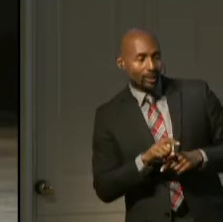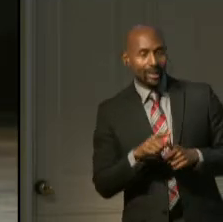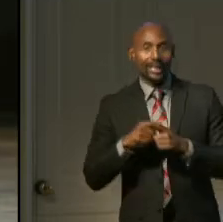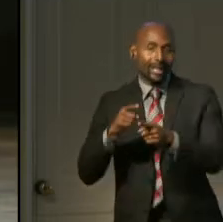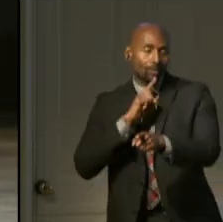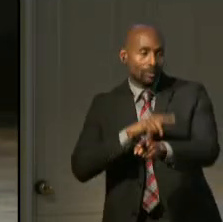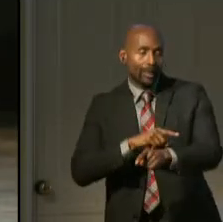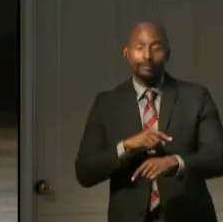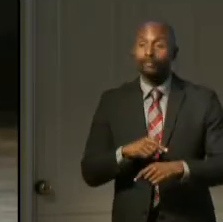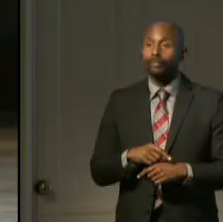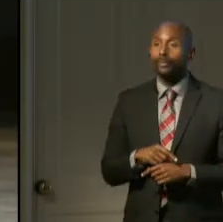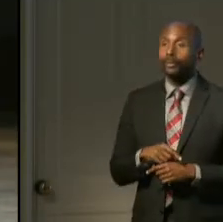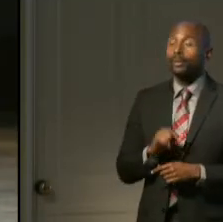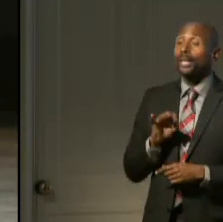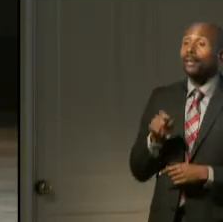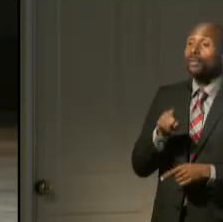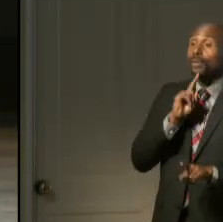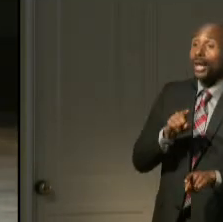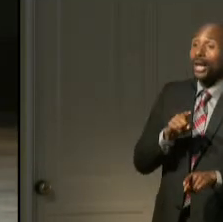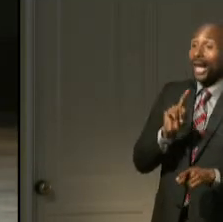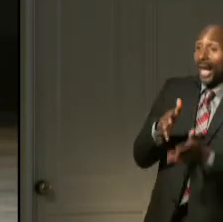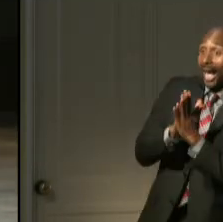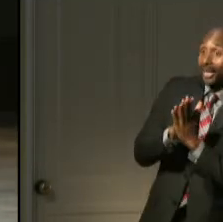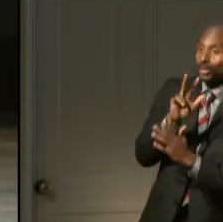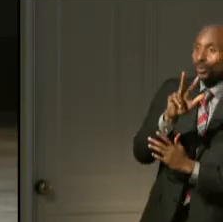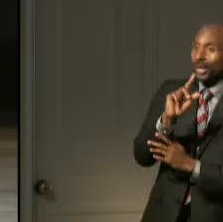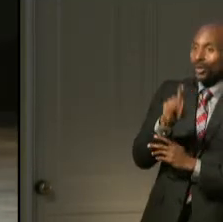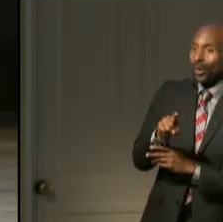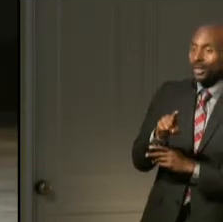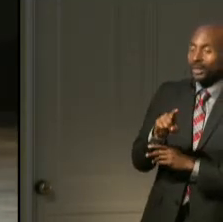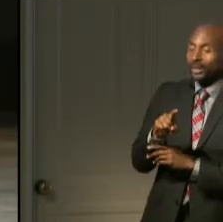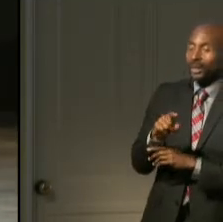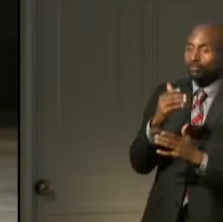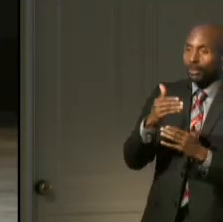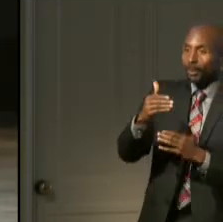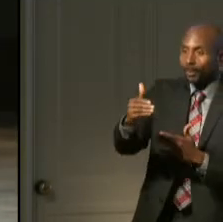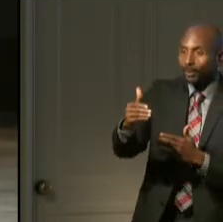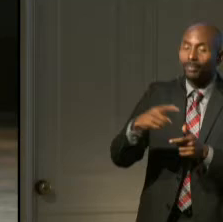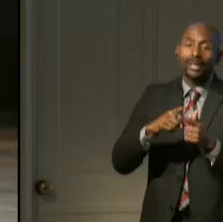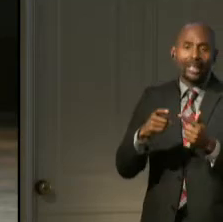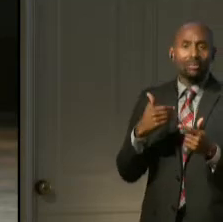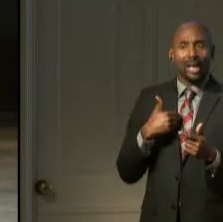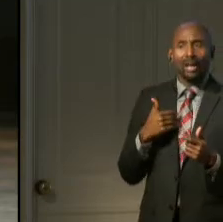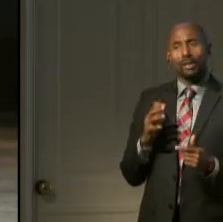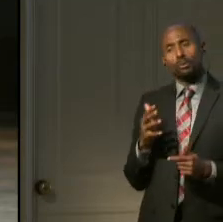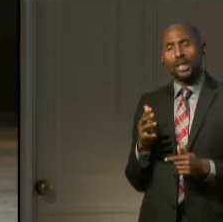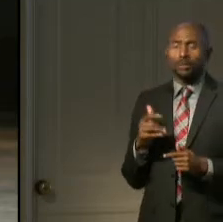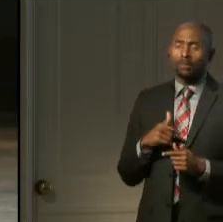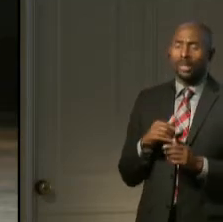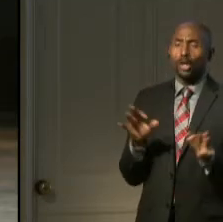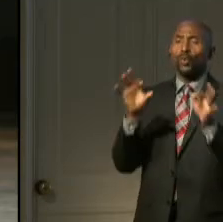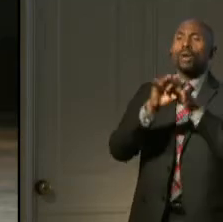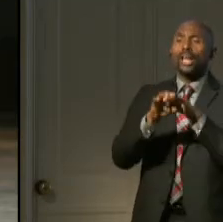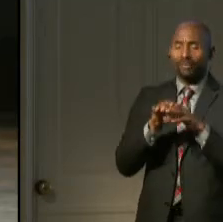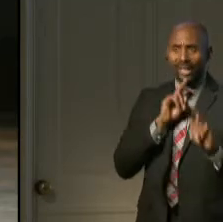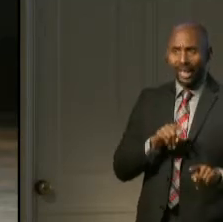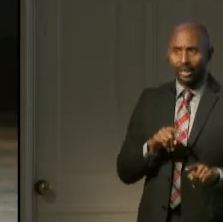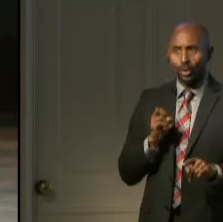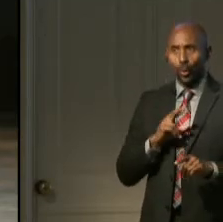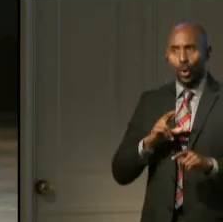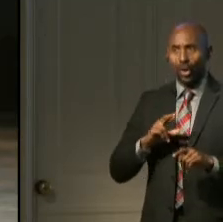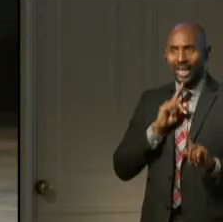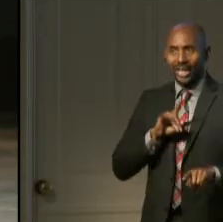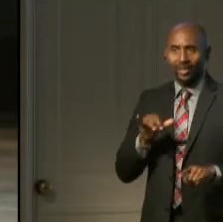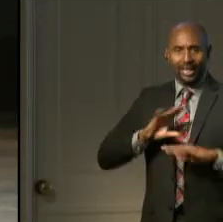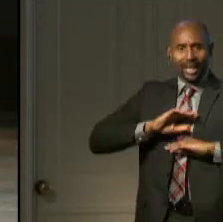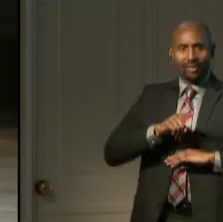you ask 3 questions in a row and you get a reasonably relevant answer or satisfying answer, and at that point you just get a chill down your spine that you've